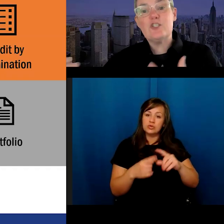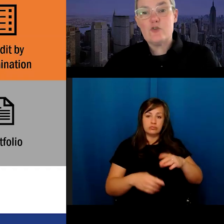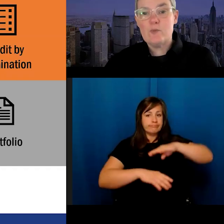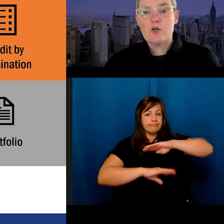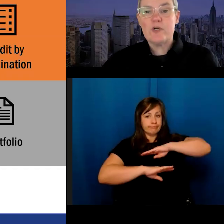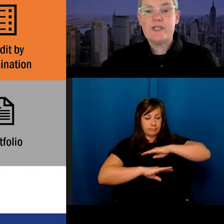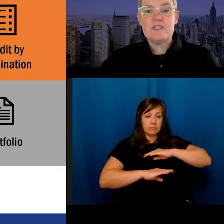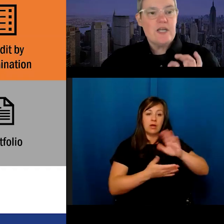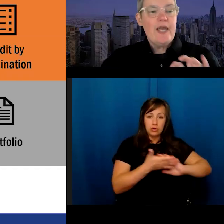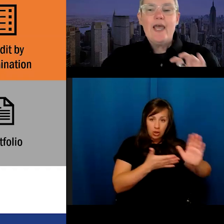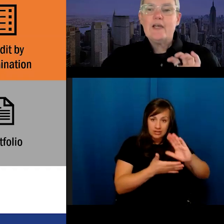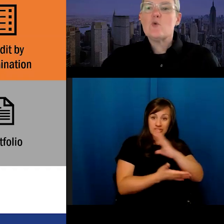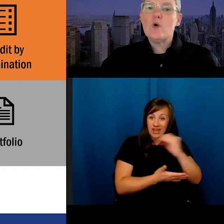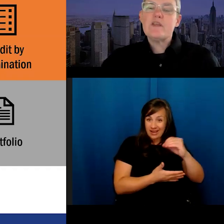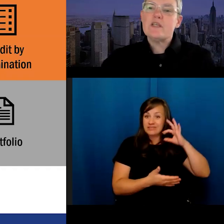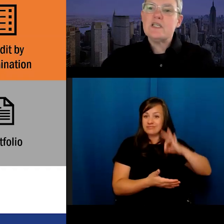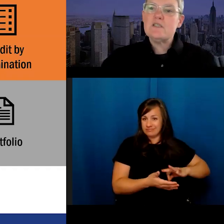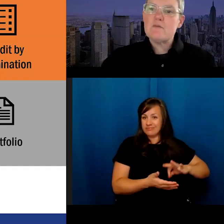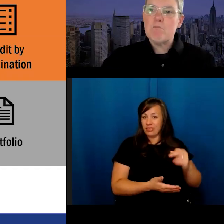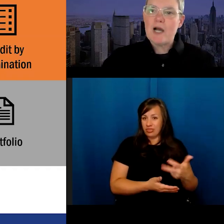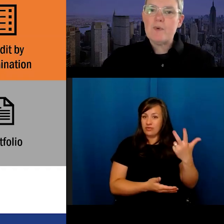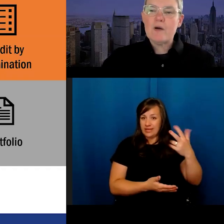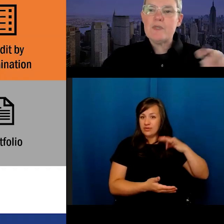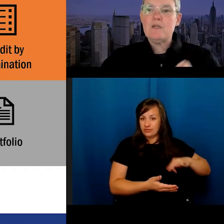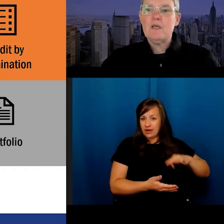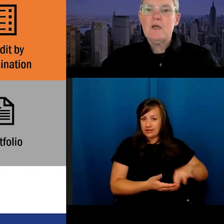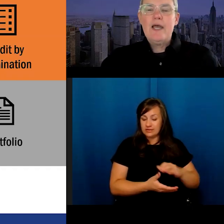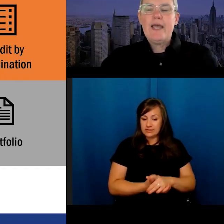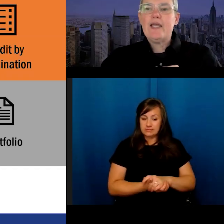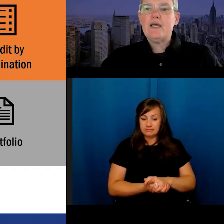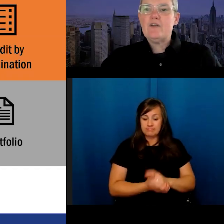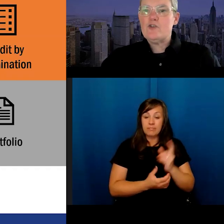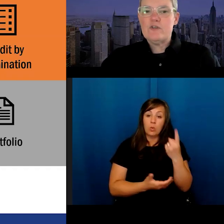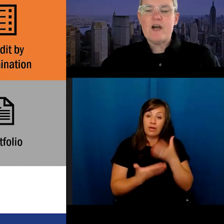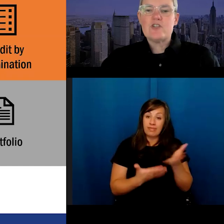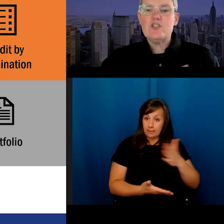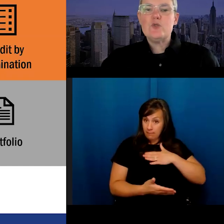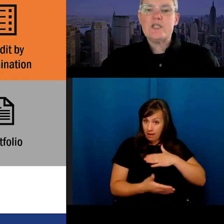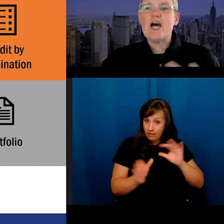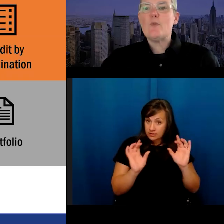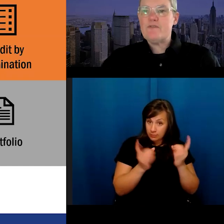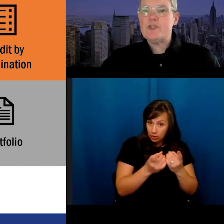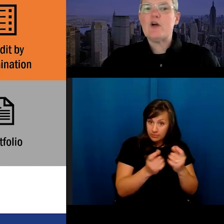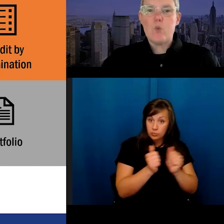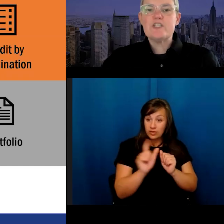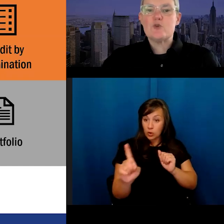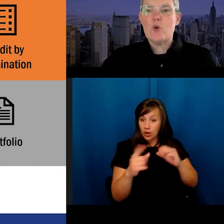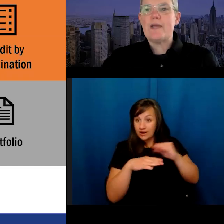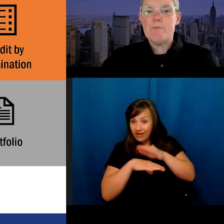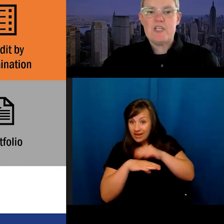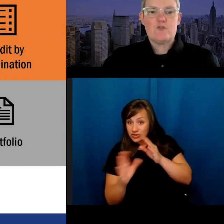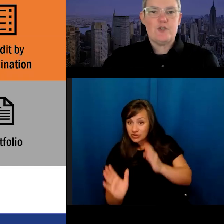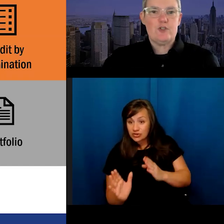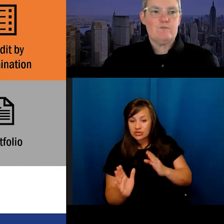while earning you 3 more credits. And so one of the things my department and your advisor can do is help you figure out what is